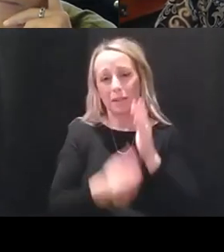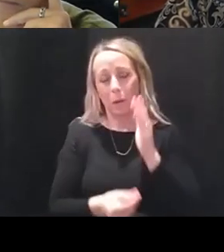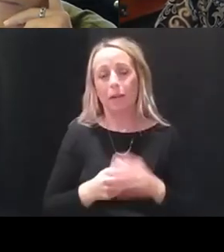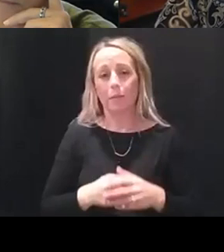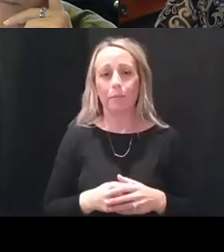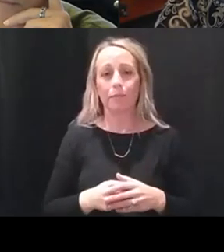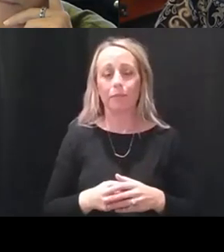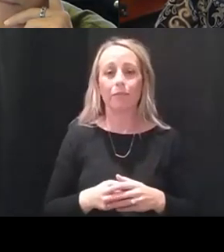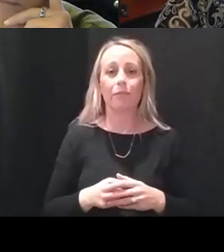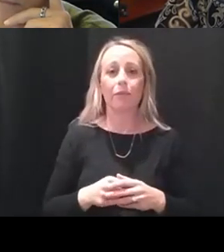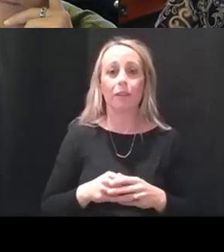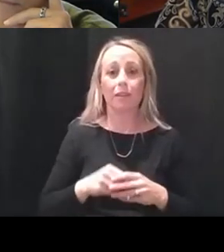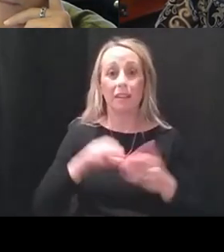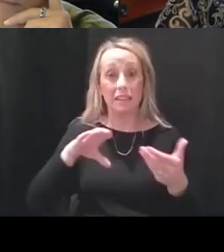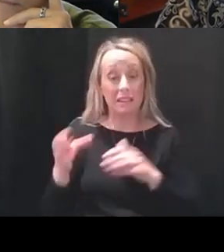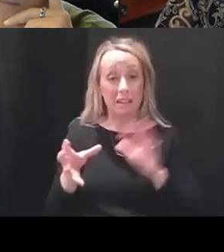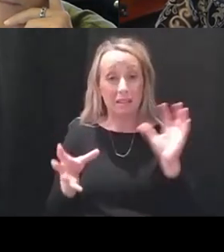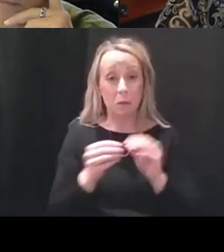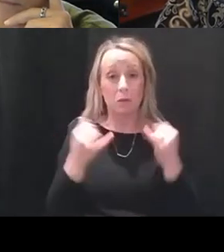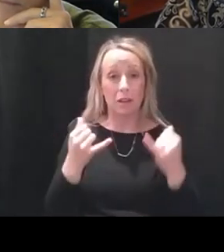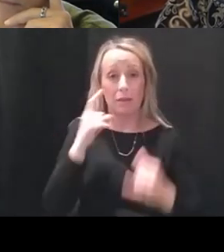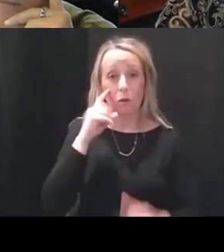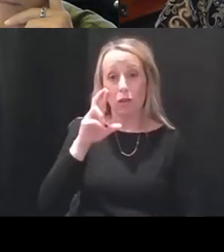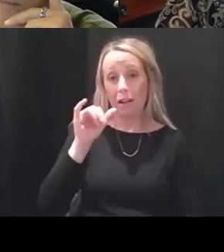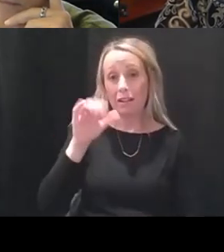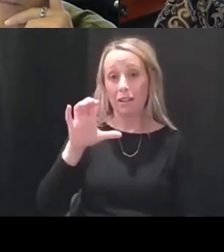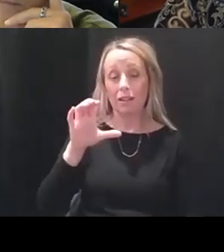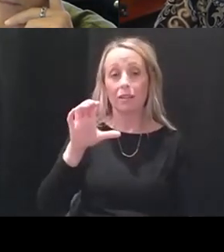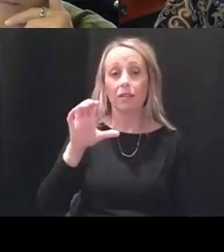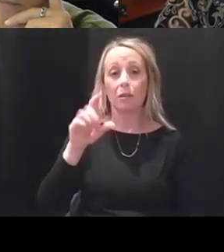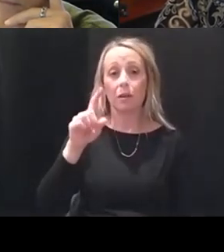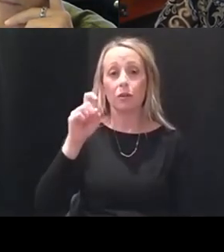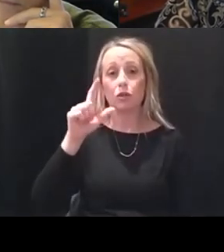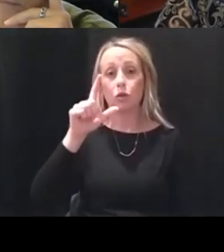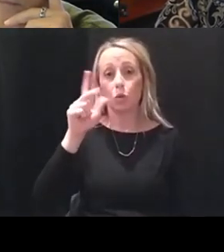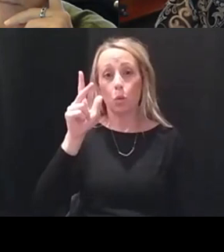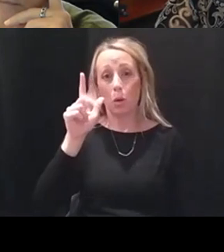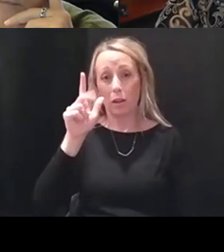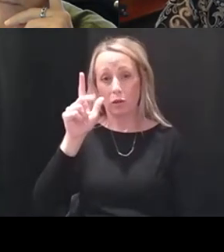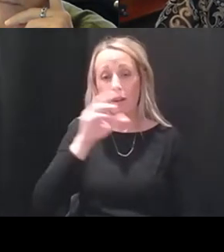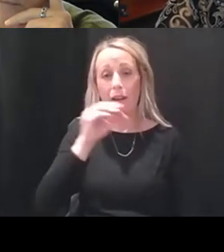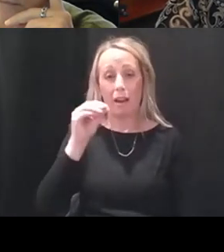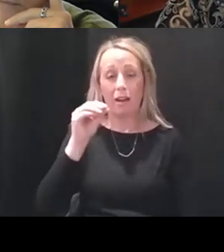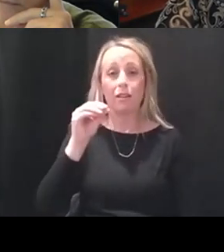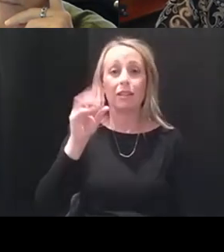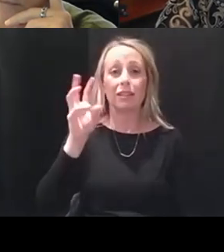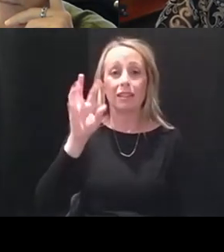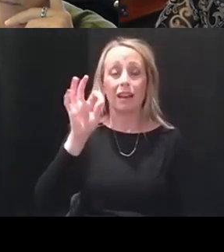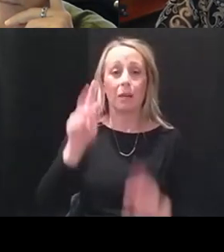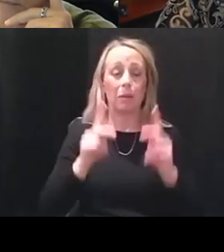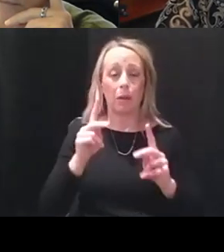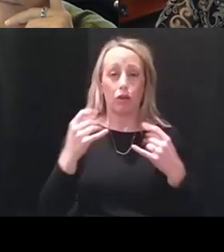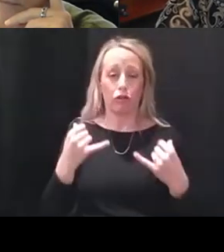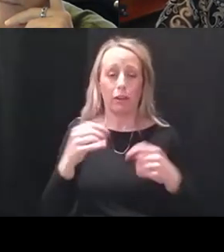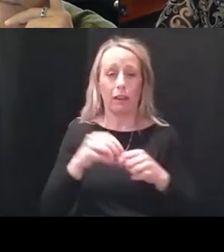deaths now for Rock Island County are at 123, and 69 people are currently hospitalized